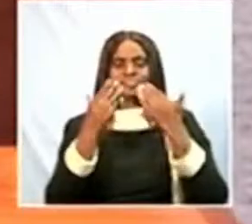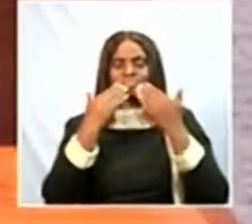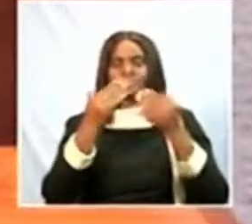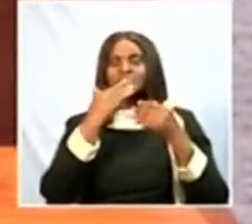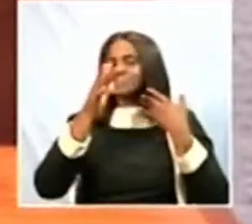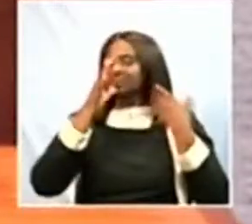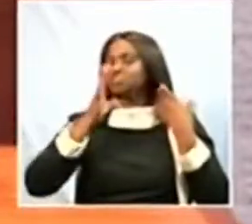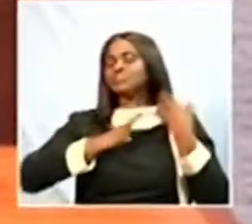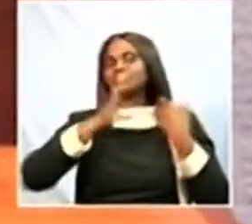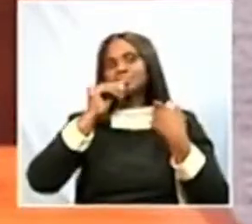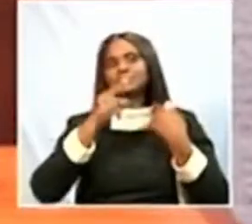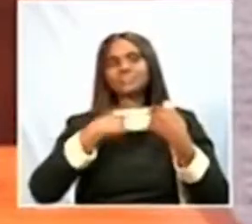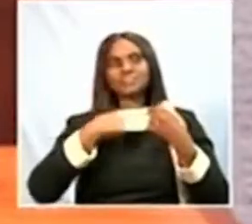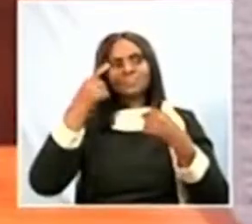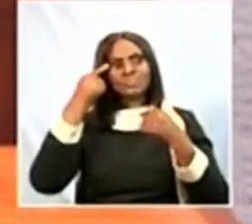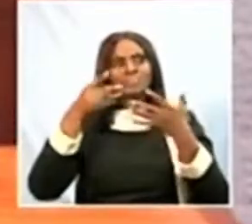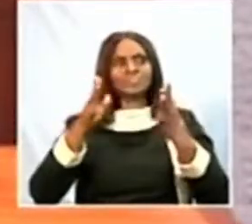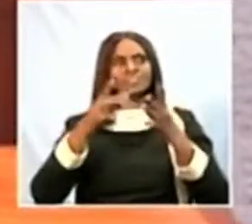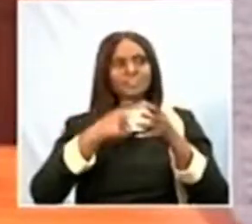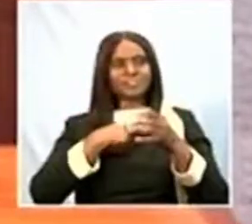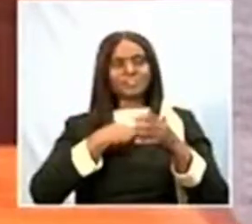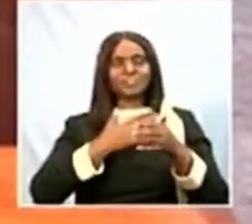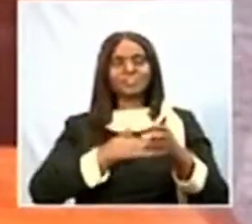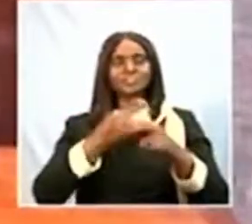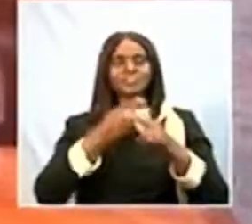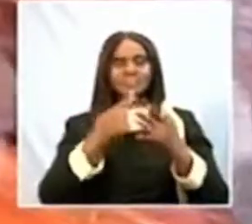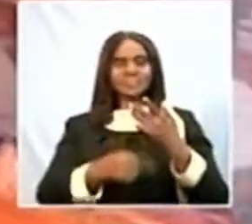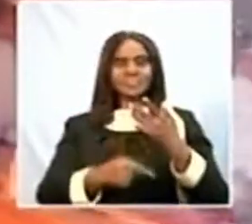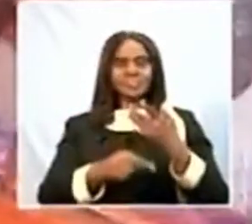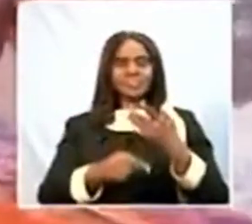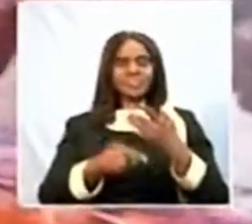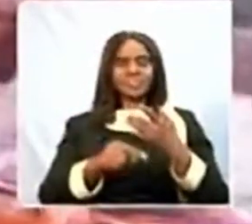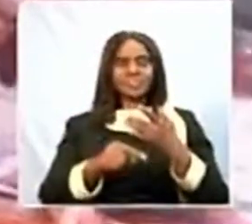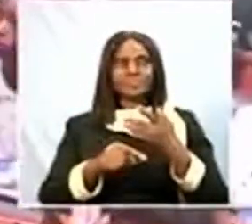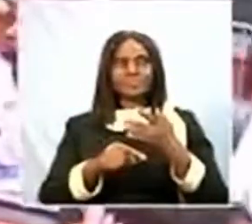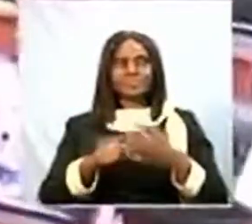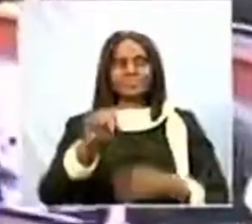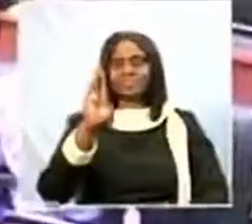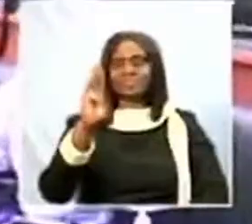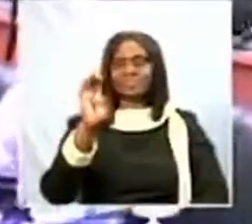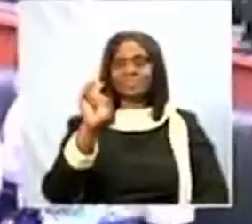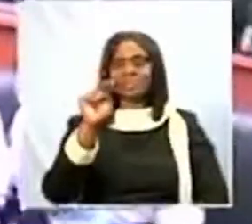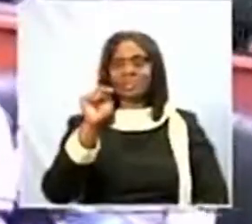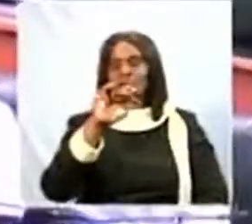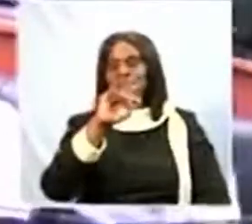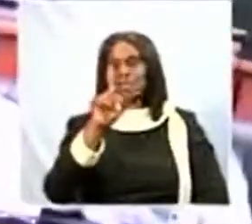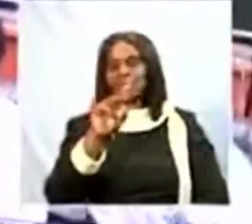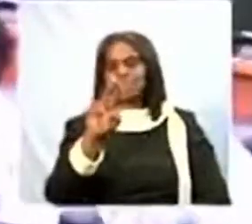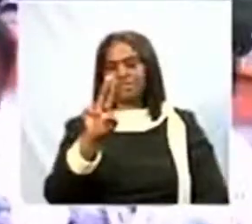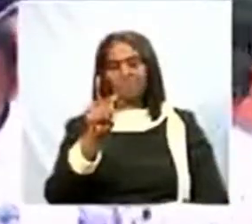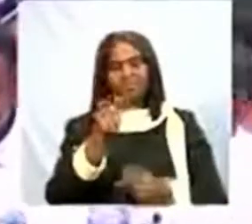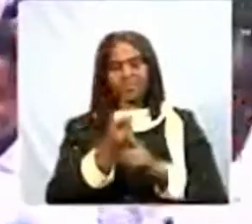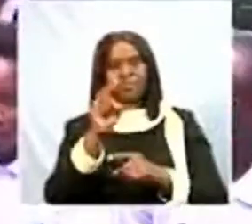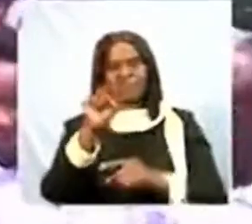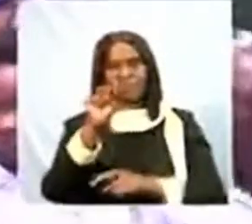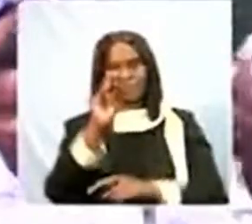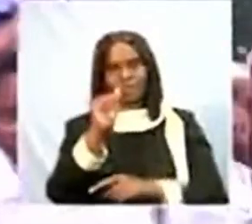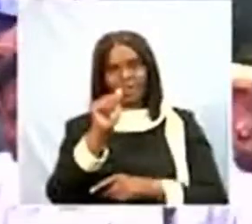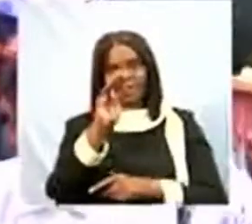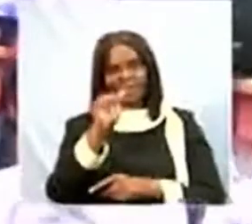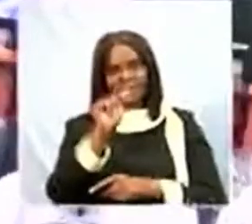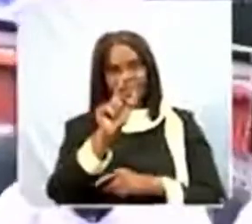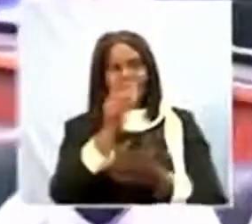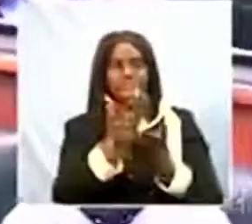Madam Speaker, for allowing me to lay my views. My name is Honorable Hamunjo Wenzu from Baala constituency. Madam Speaker, the motion in